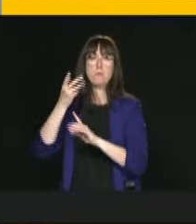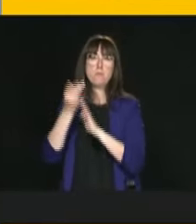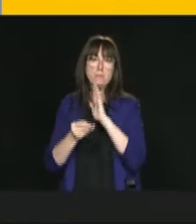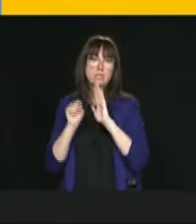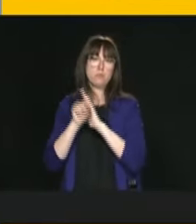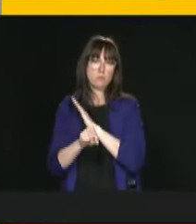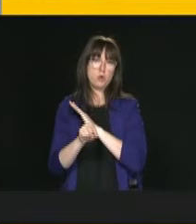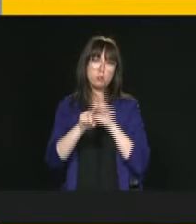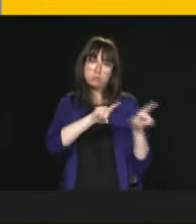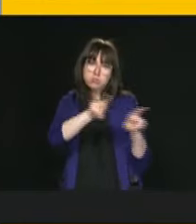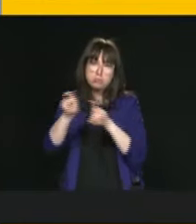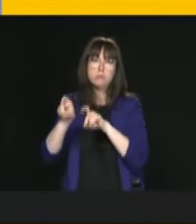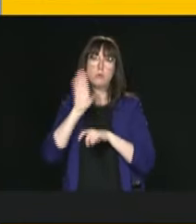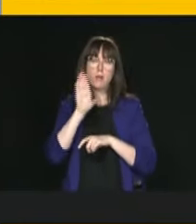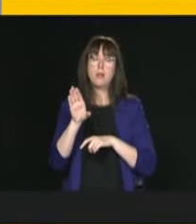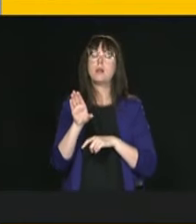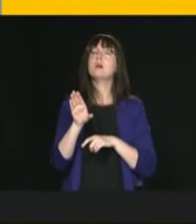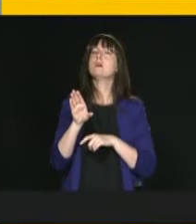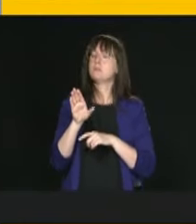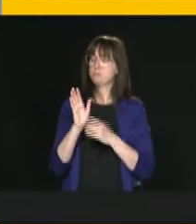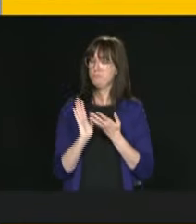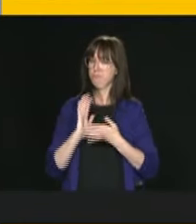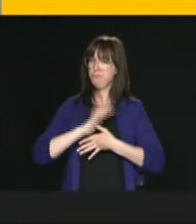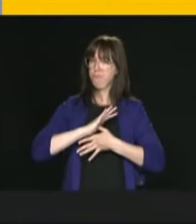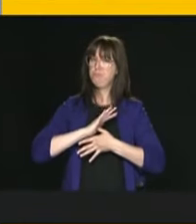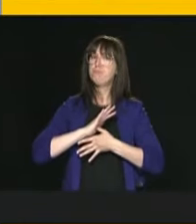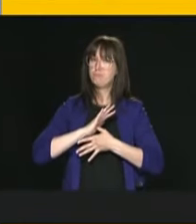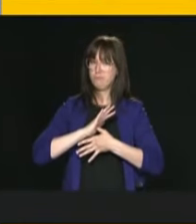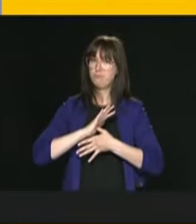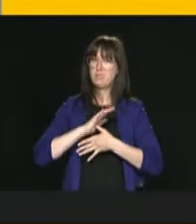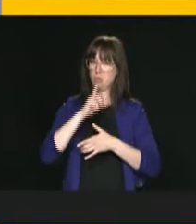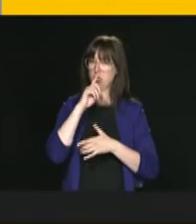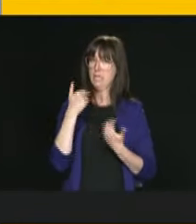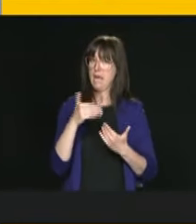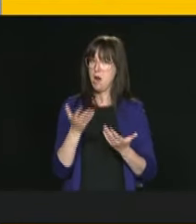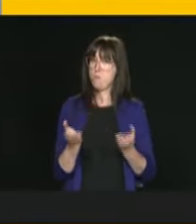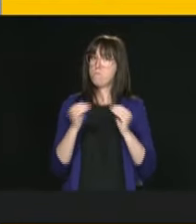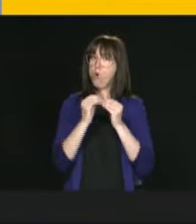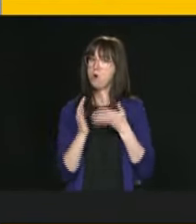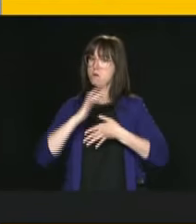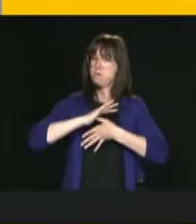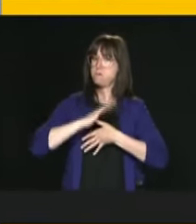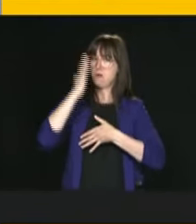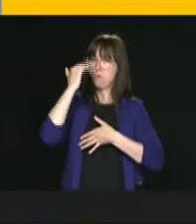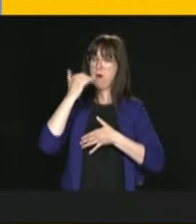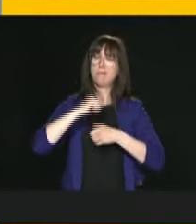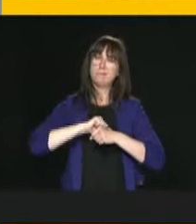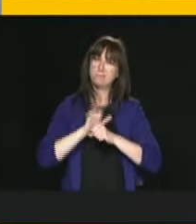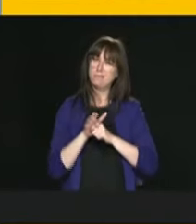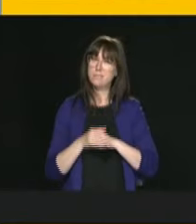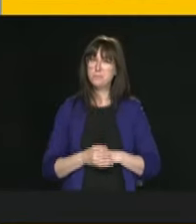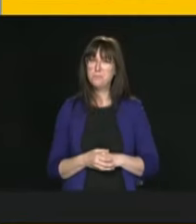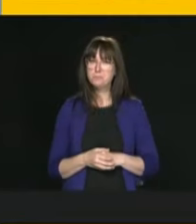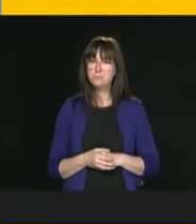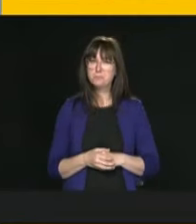inquiry. This is a priority that continues and is even intensified because of this crisis.